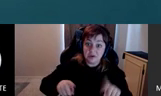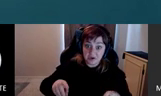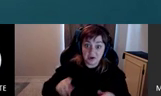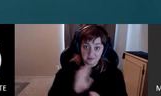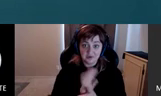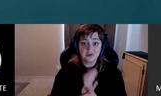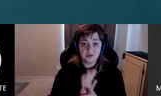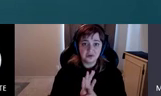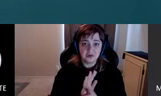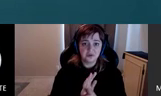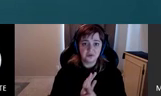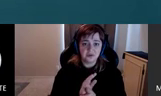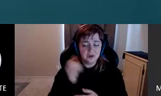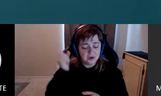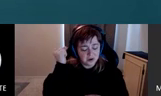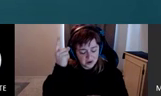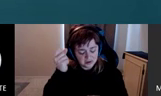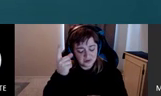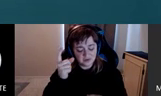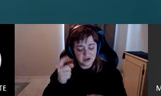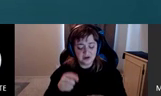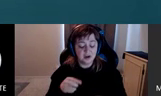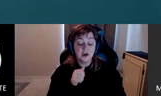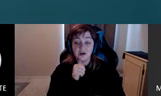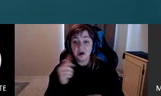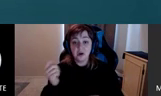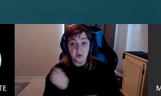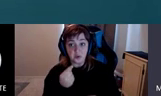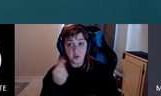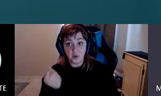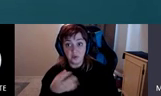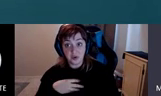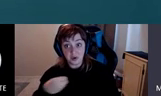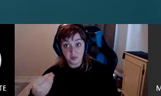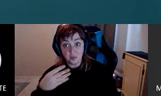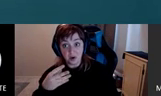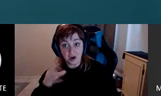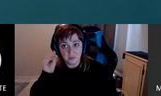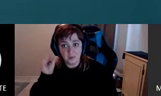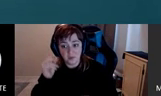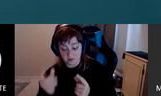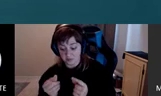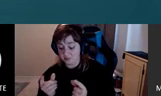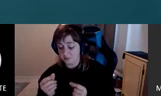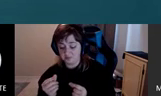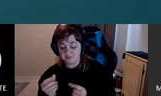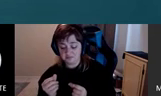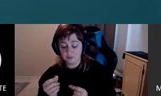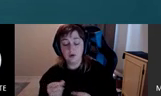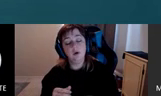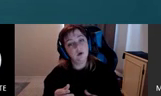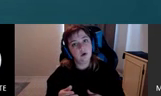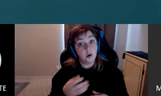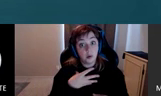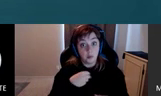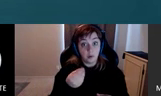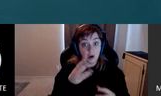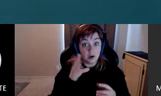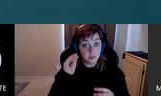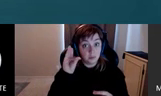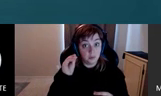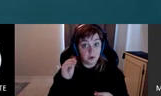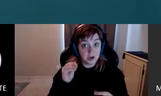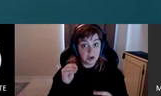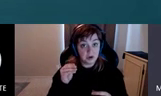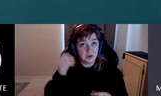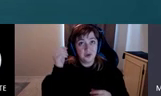it's not just a young white boy who's going to be able to do that. Yes. And there's nothing wrong with a young white boy being able to dream about being a superhero either,